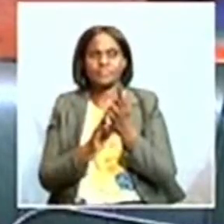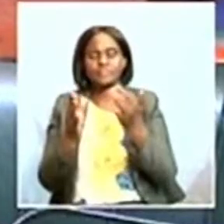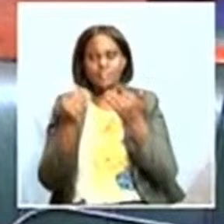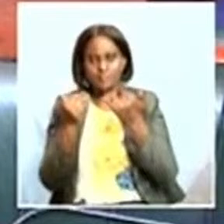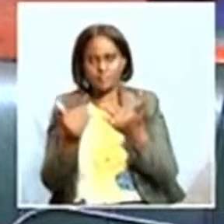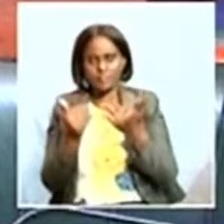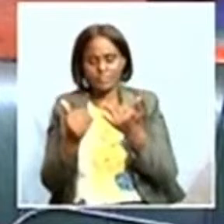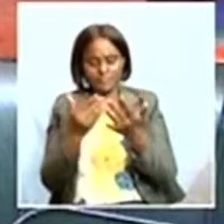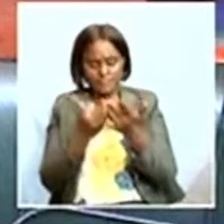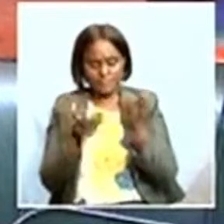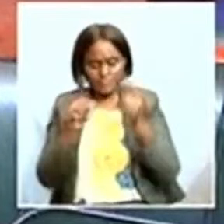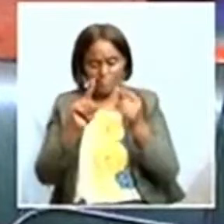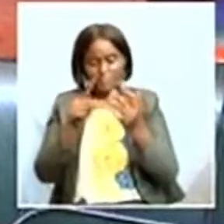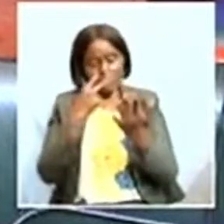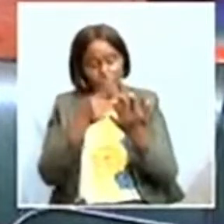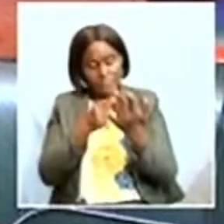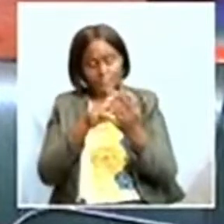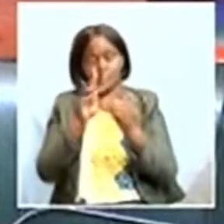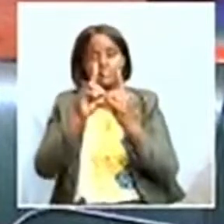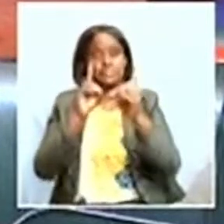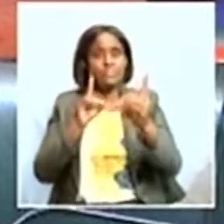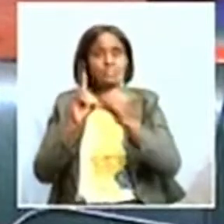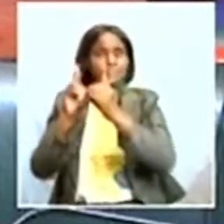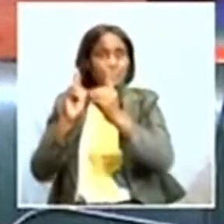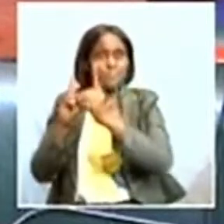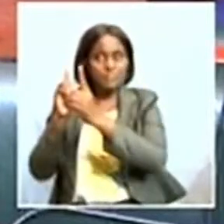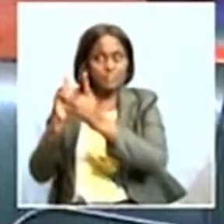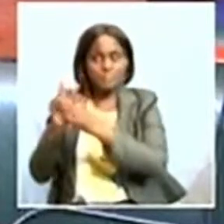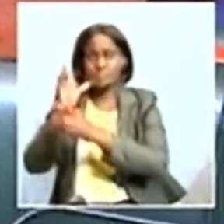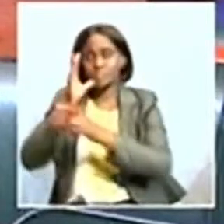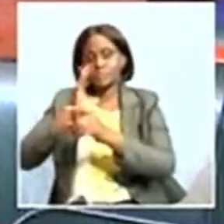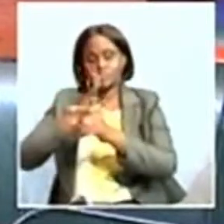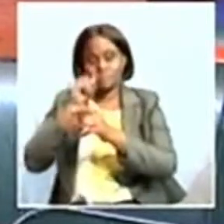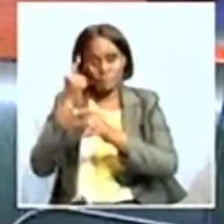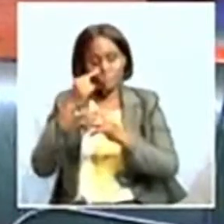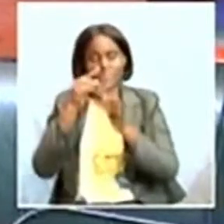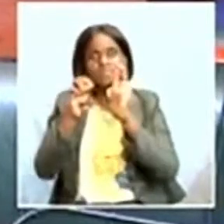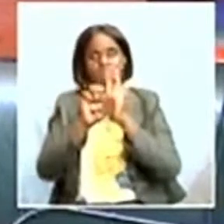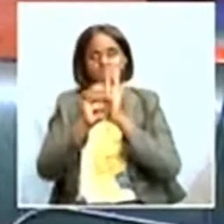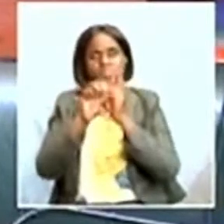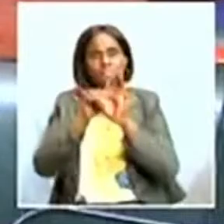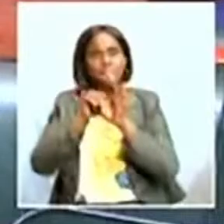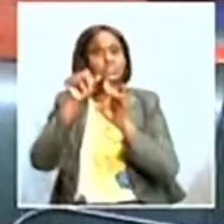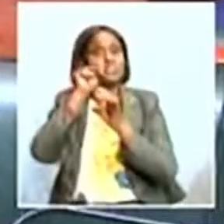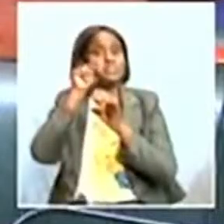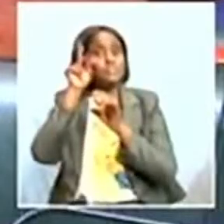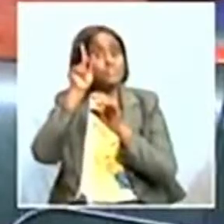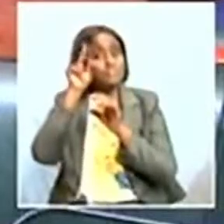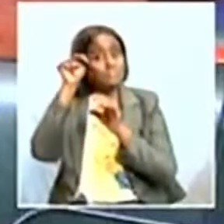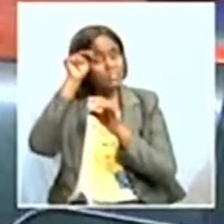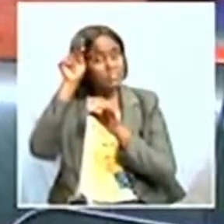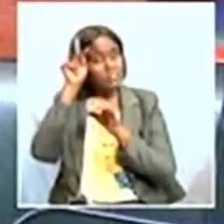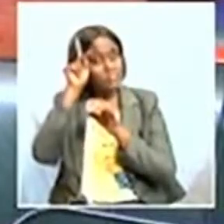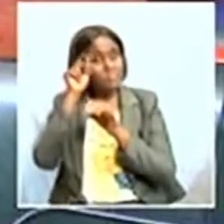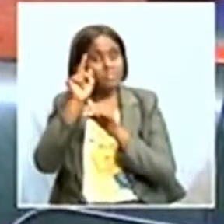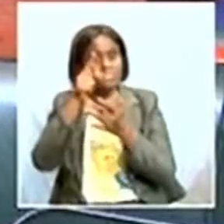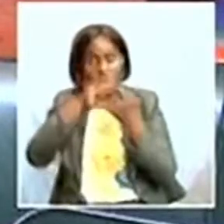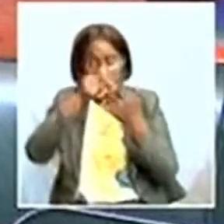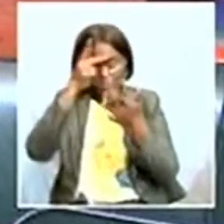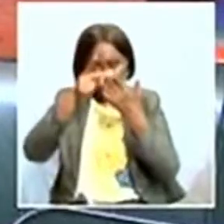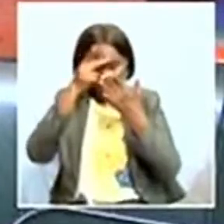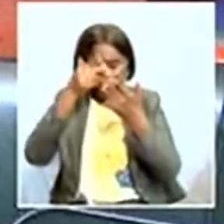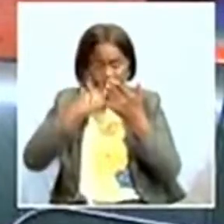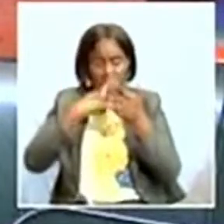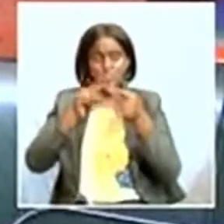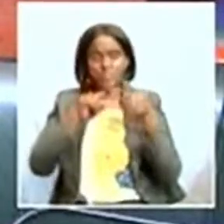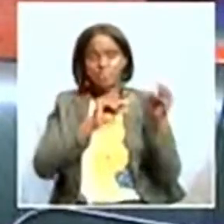Now, when you look at the distances, Madam Speaker, for instance in Akonde, one pupil has to